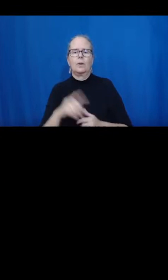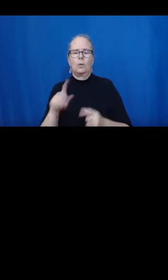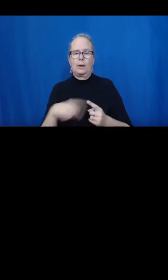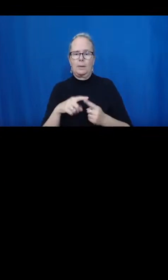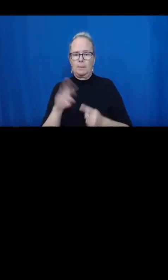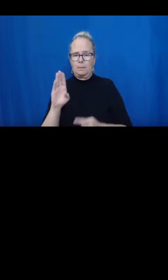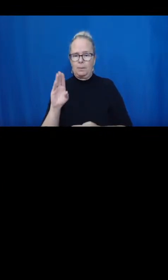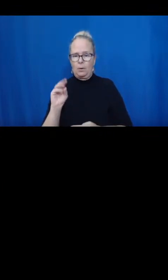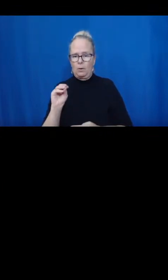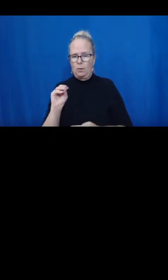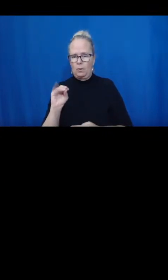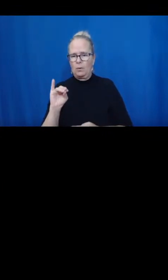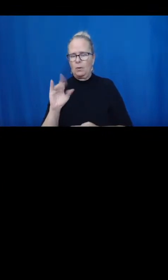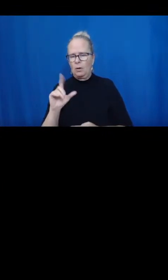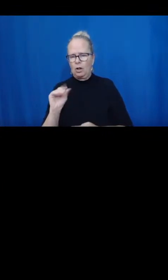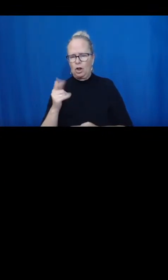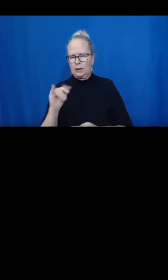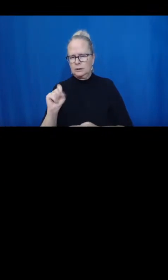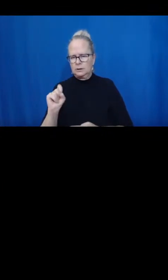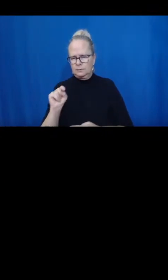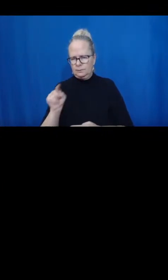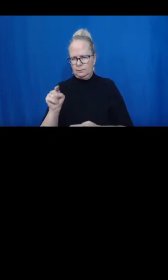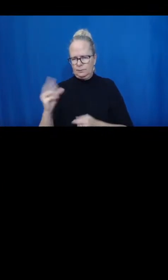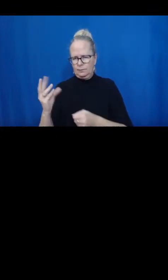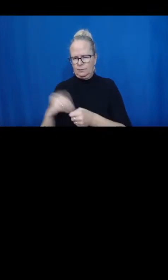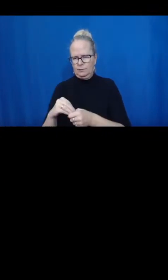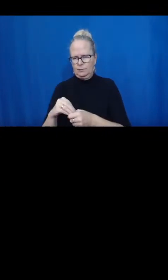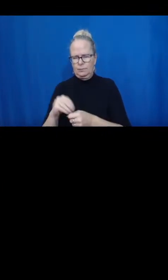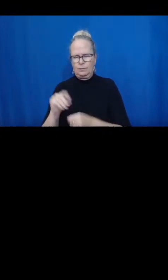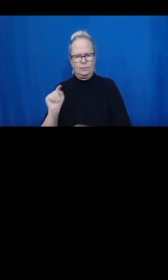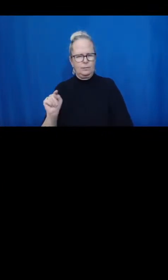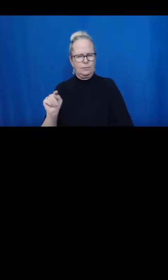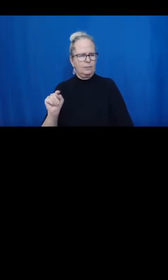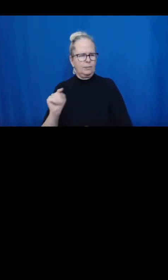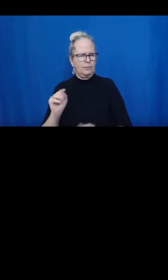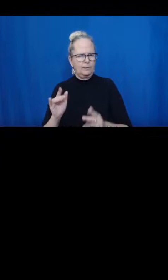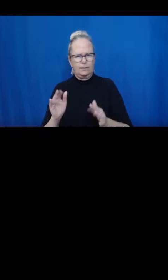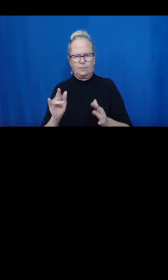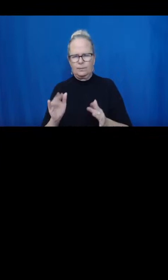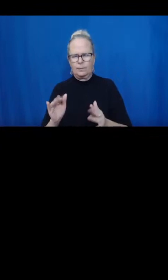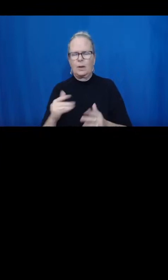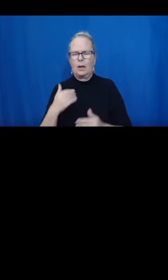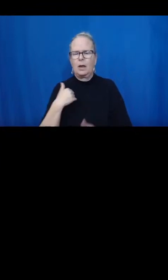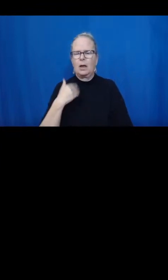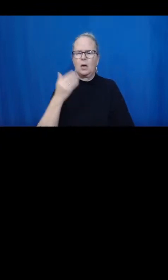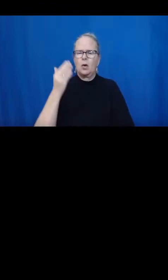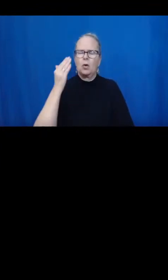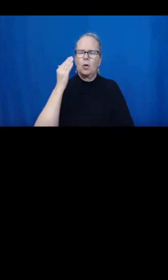and Lindsay, I know that George is not eligible yet for vaccination.